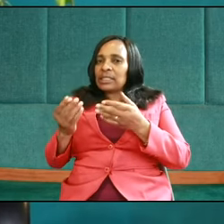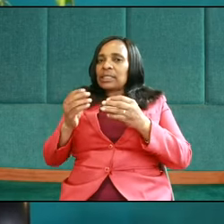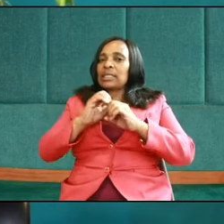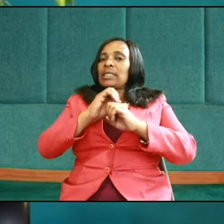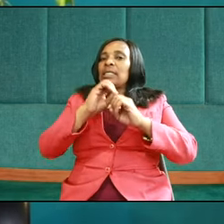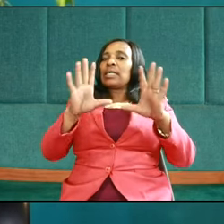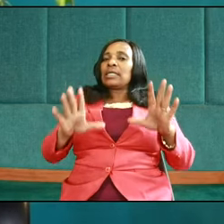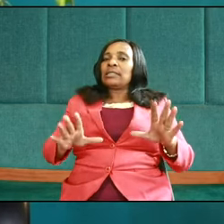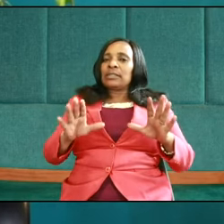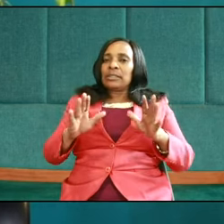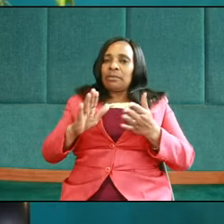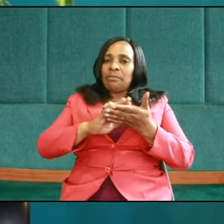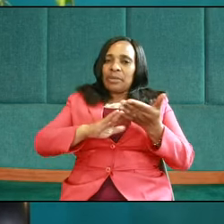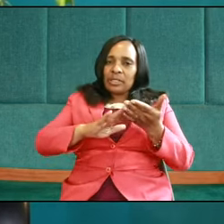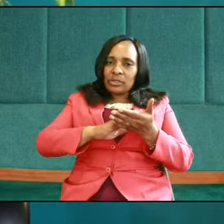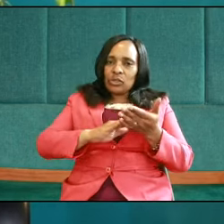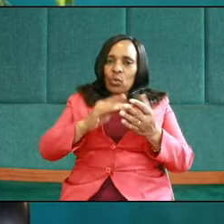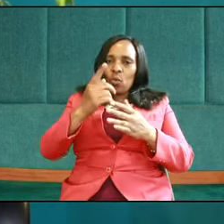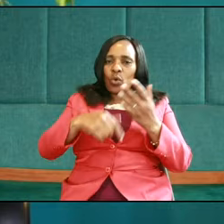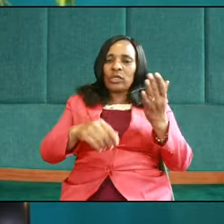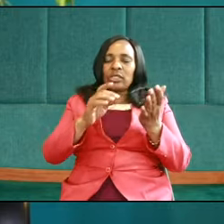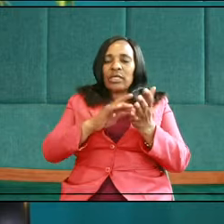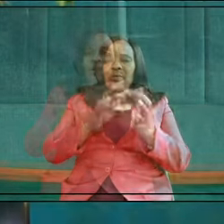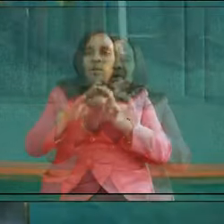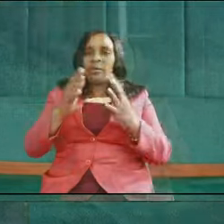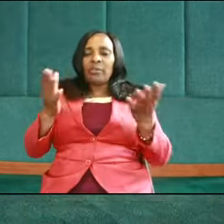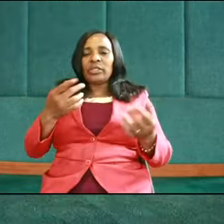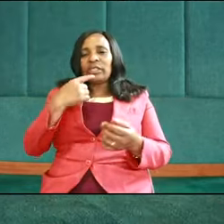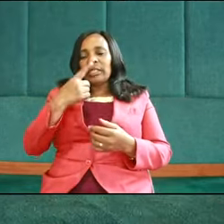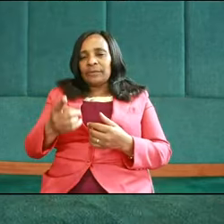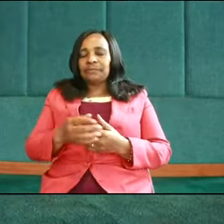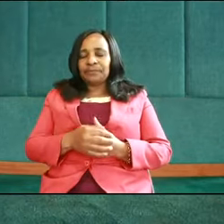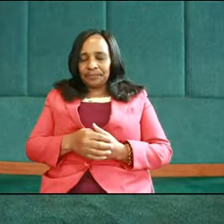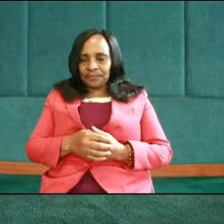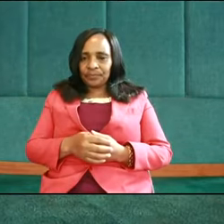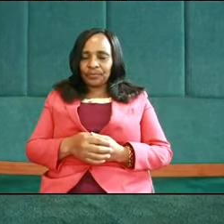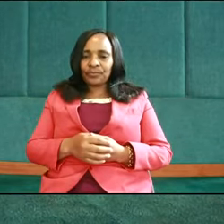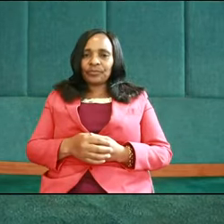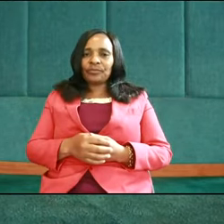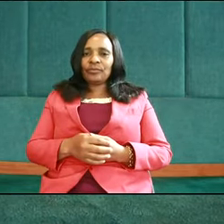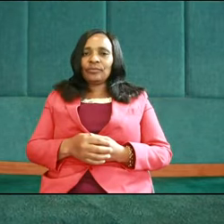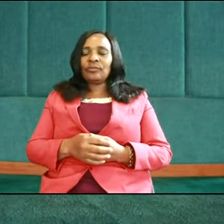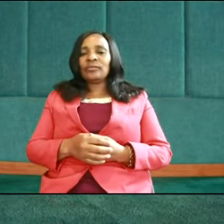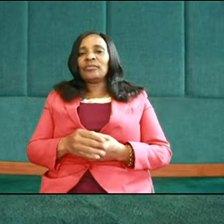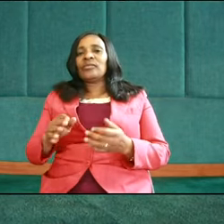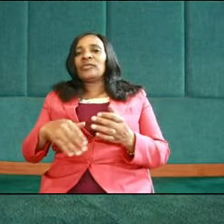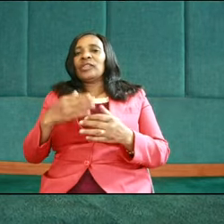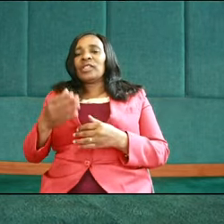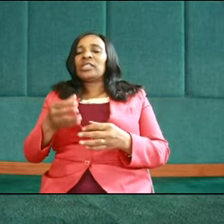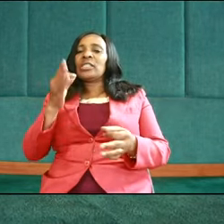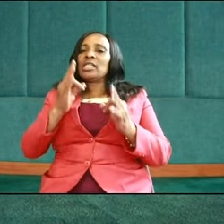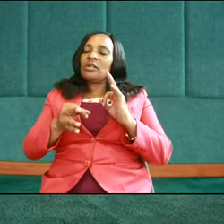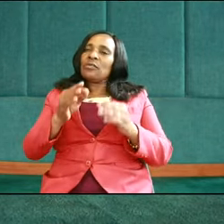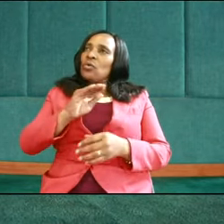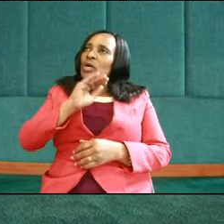on what the Bible says. Yeah, so Sid, you can go on with the next one. The next one is,